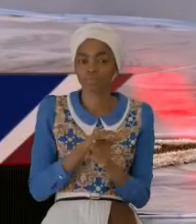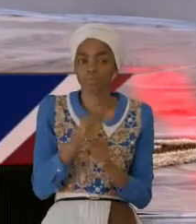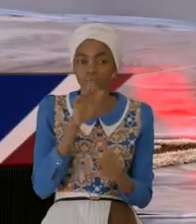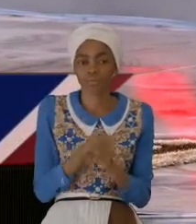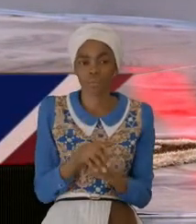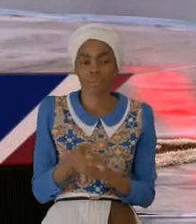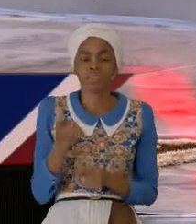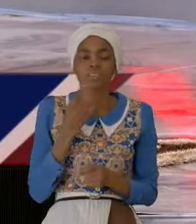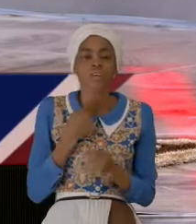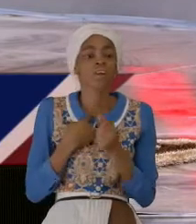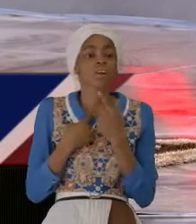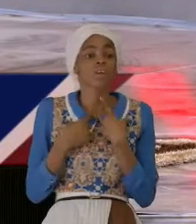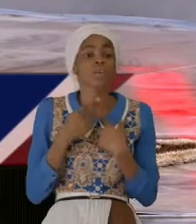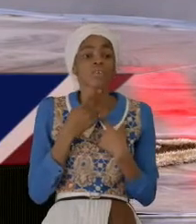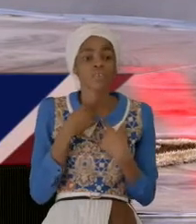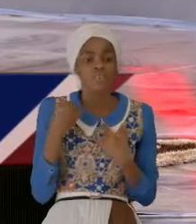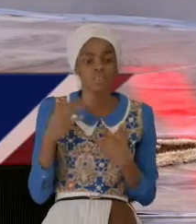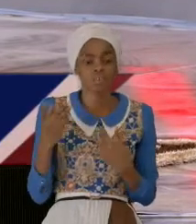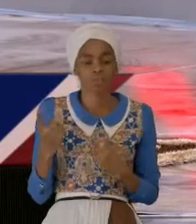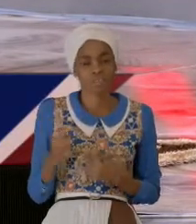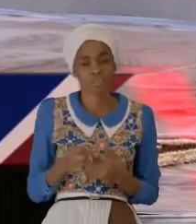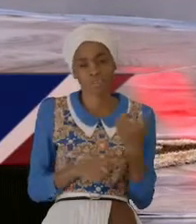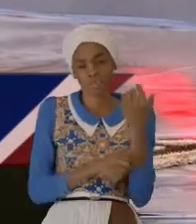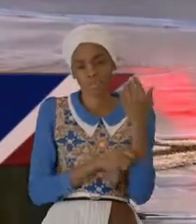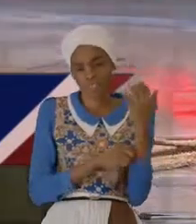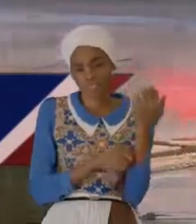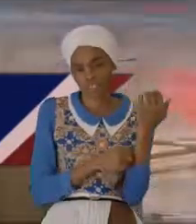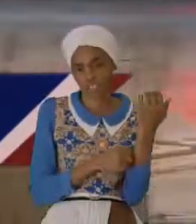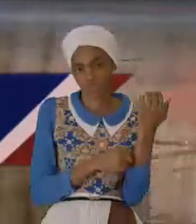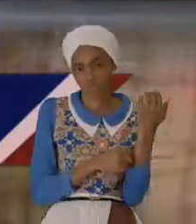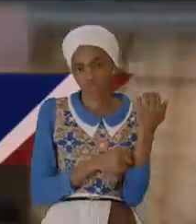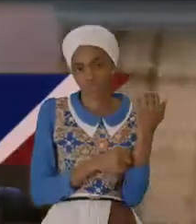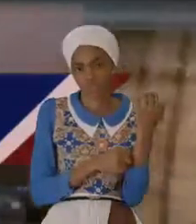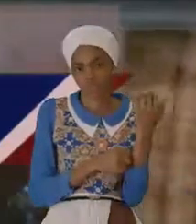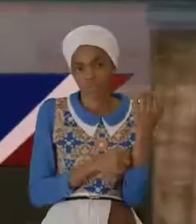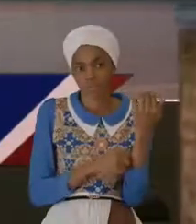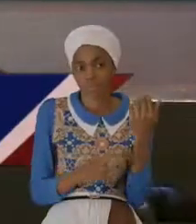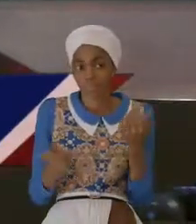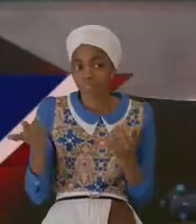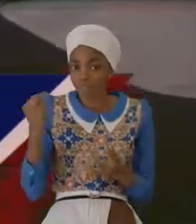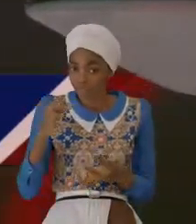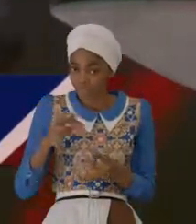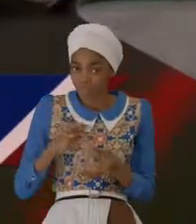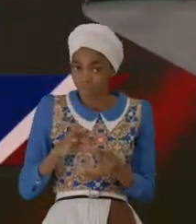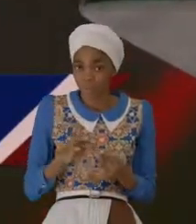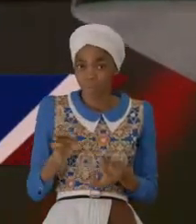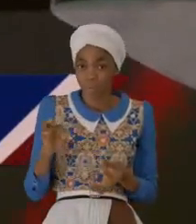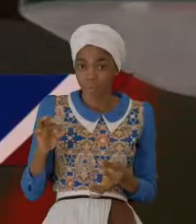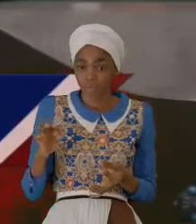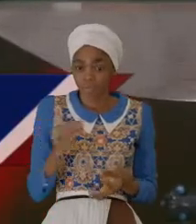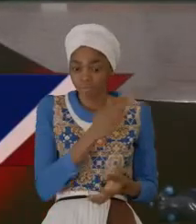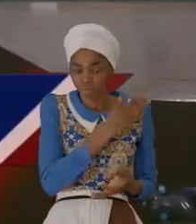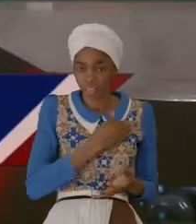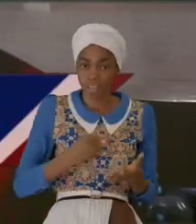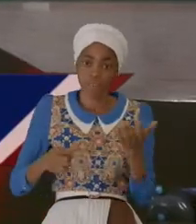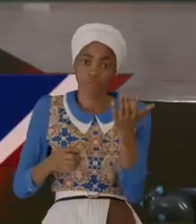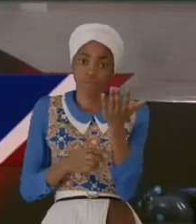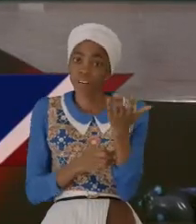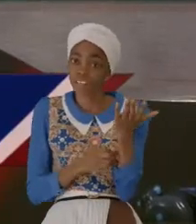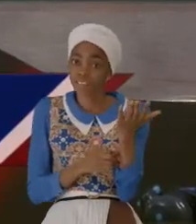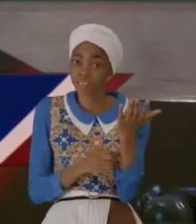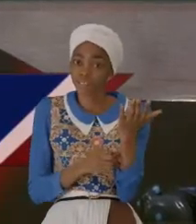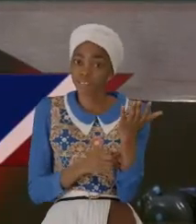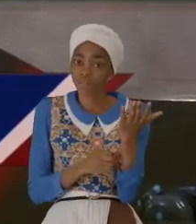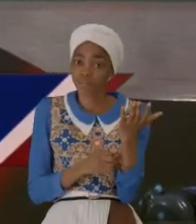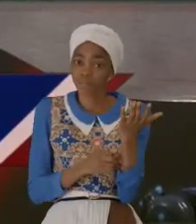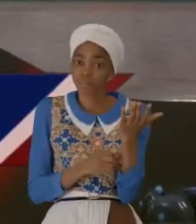the Lost of the flesh the spirit and the flesh